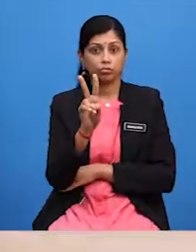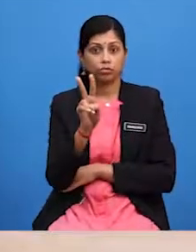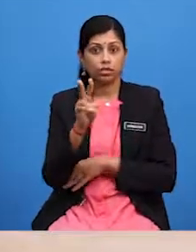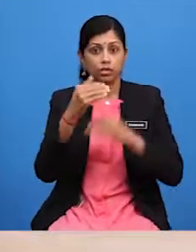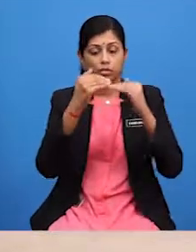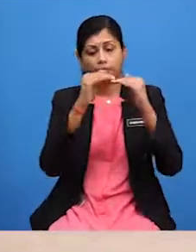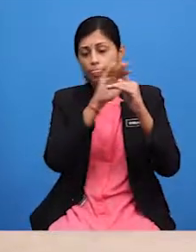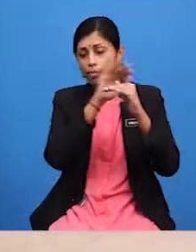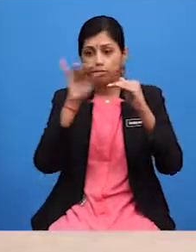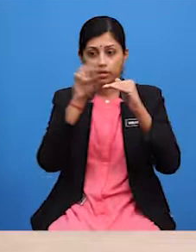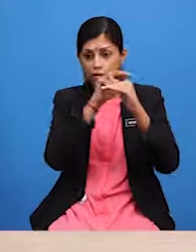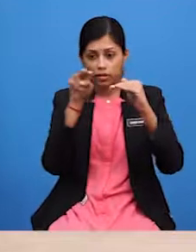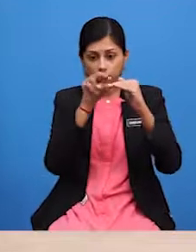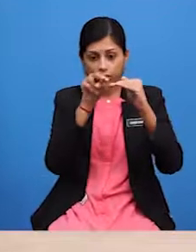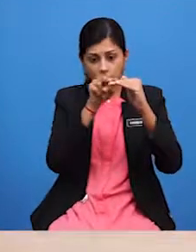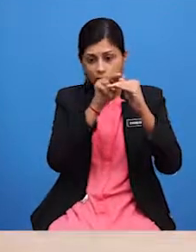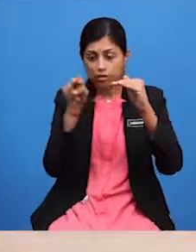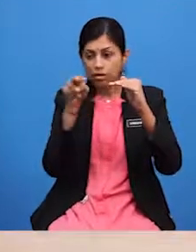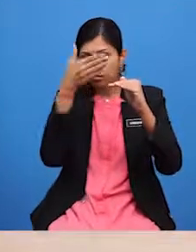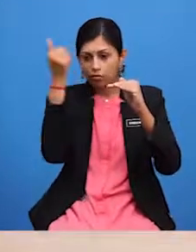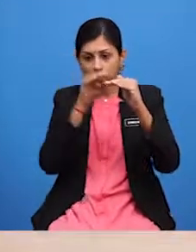of text.